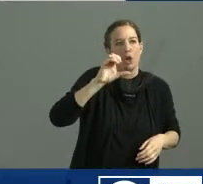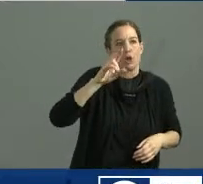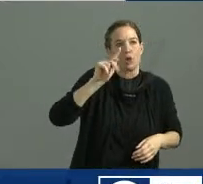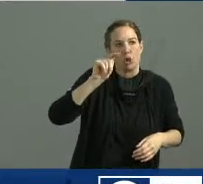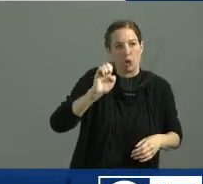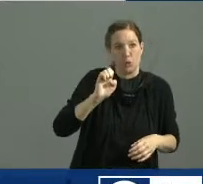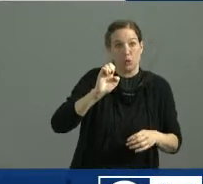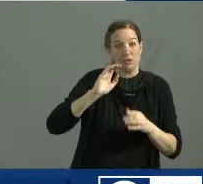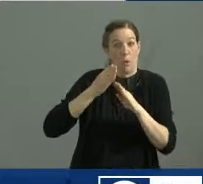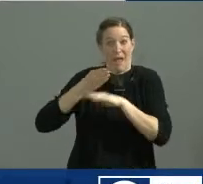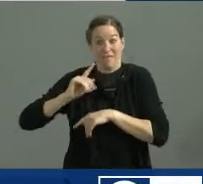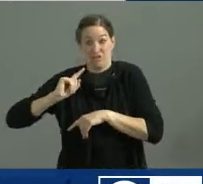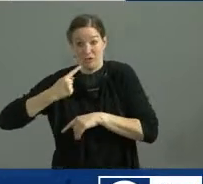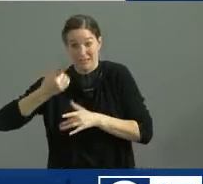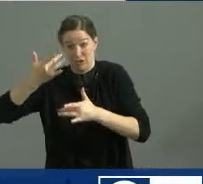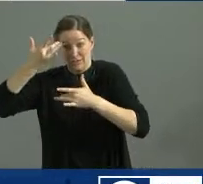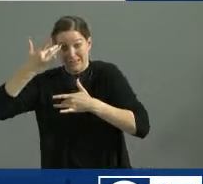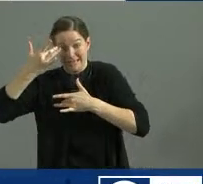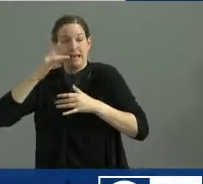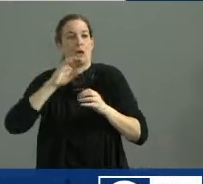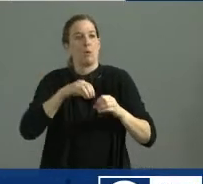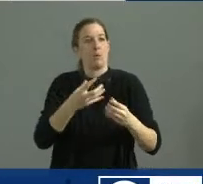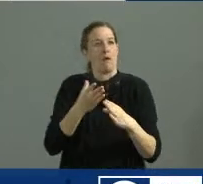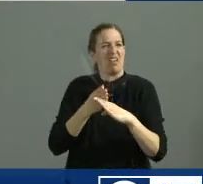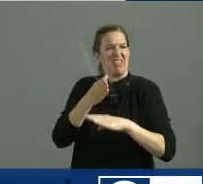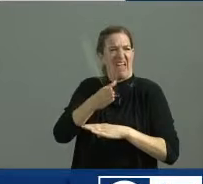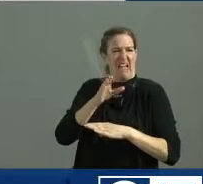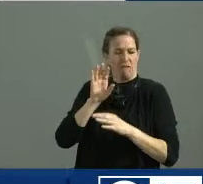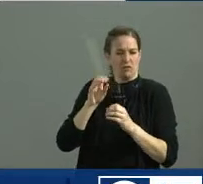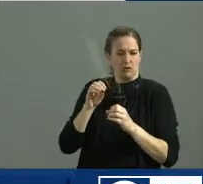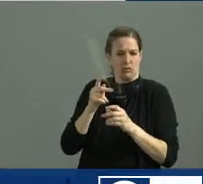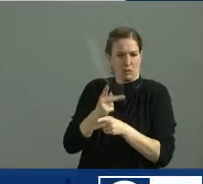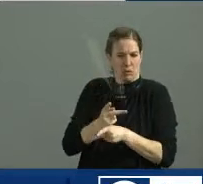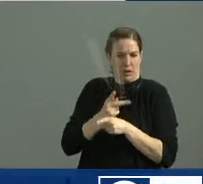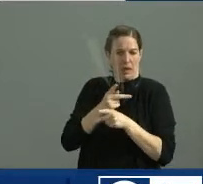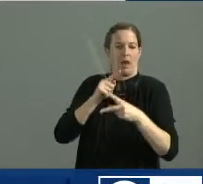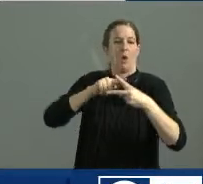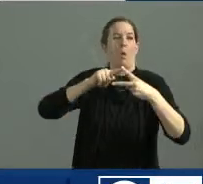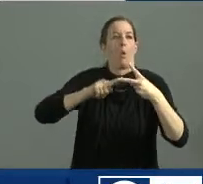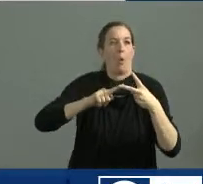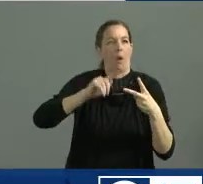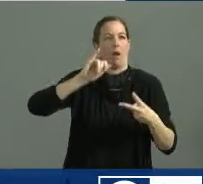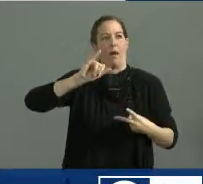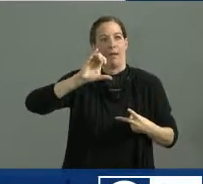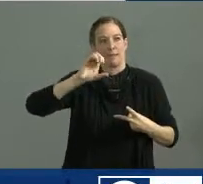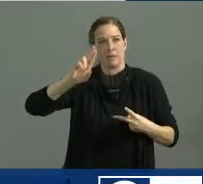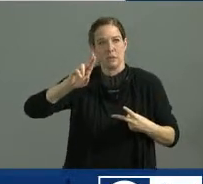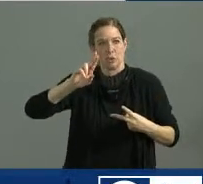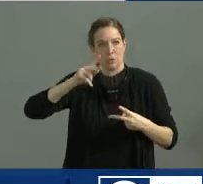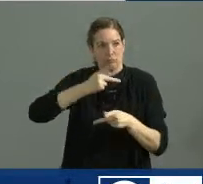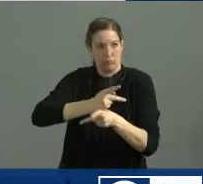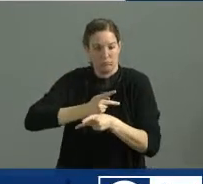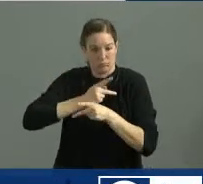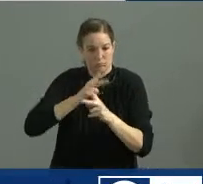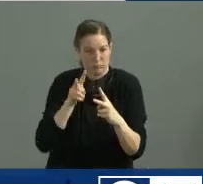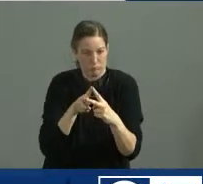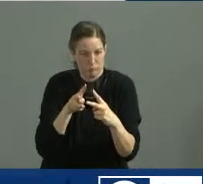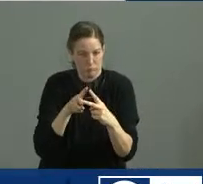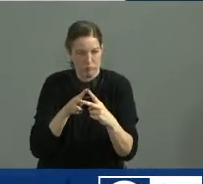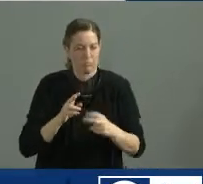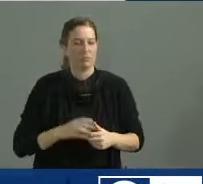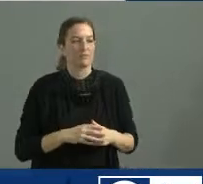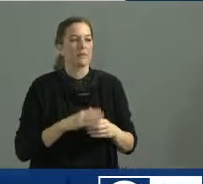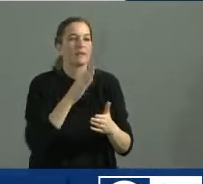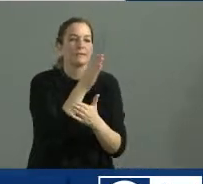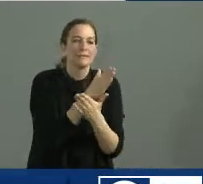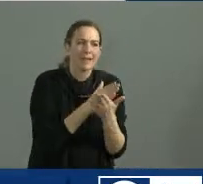I believe the staffing was also part of that. So, we're hearing from hospitals they don't have any staff, or some hospitals, they're running low